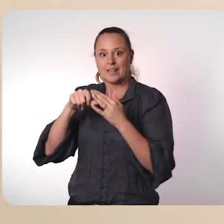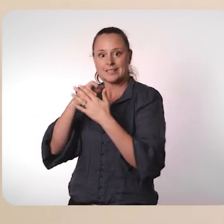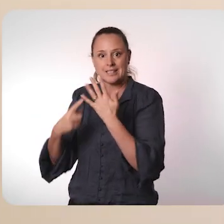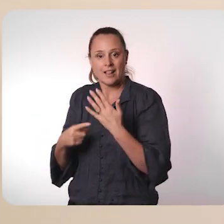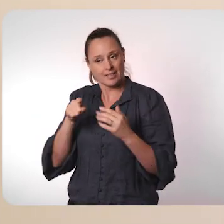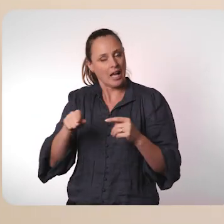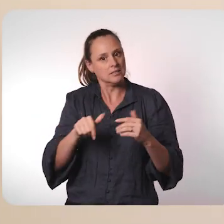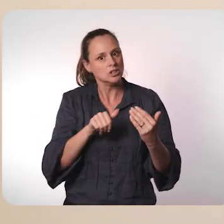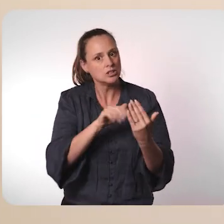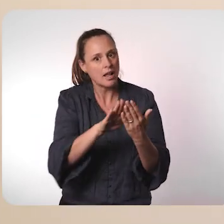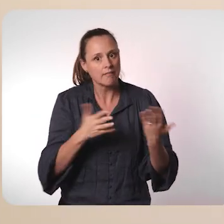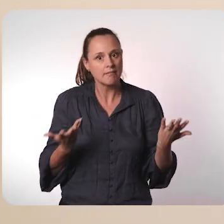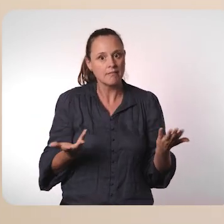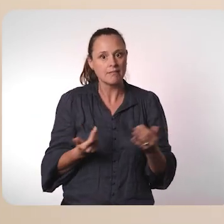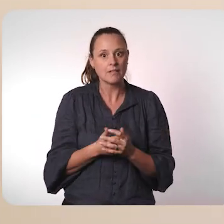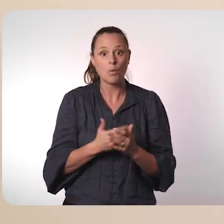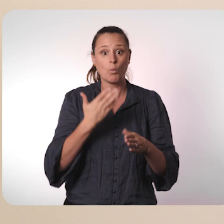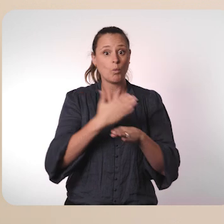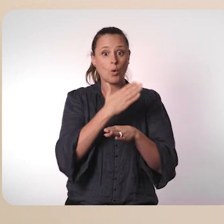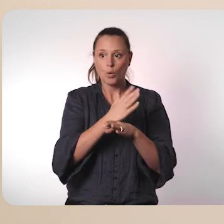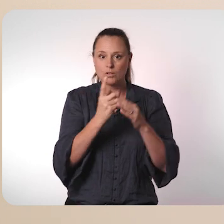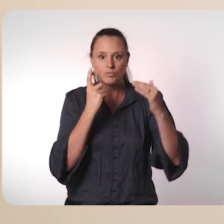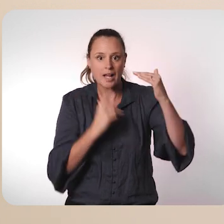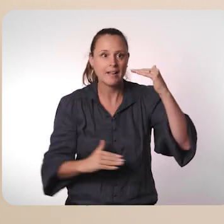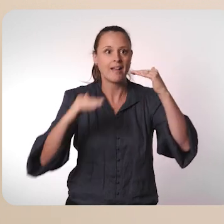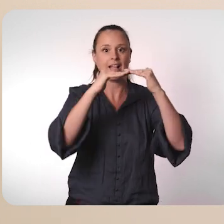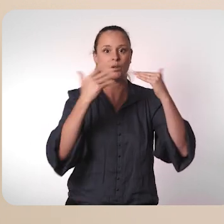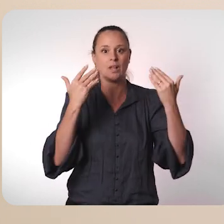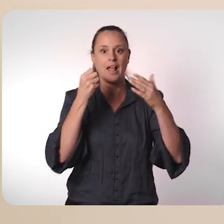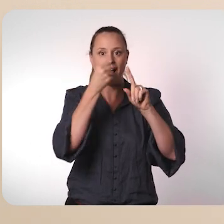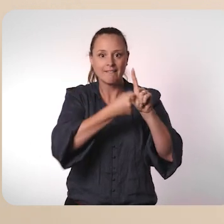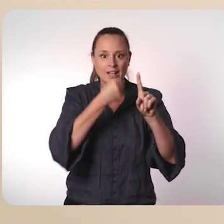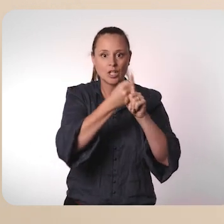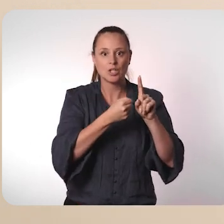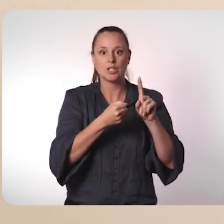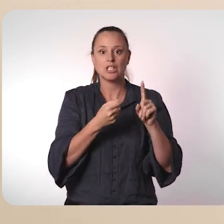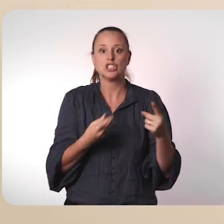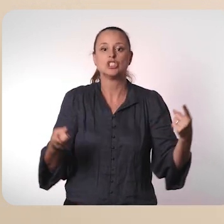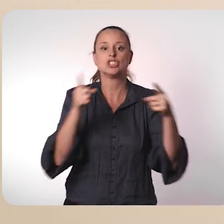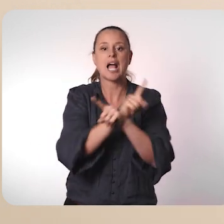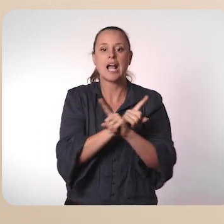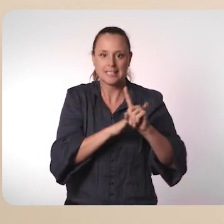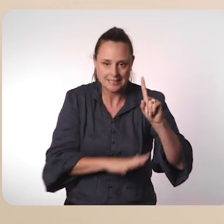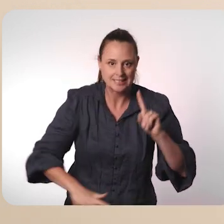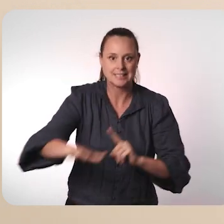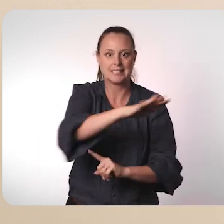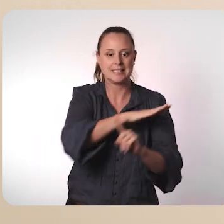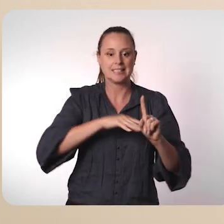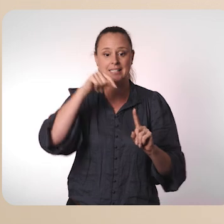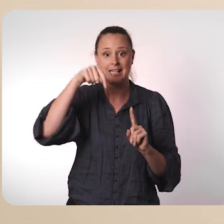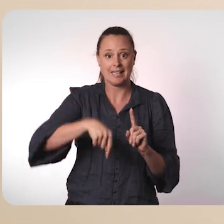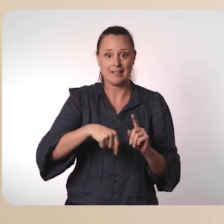equality advocate, and we use changing the landscape as the basis for many of our programs. We particularly use Action